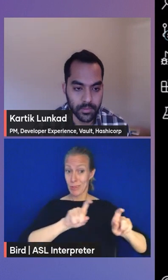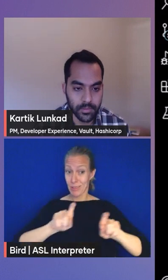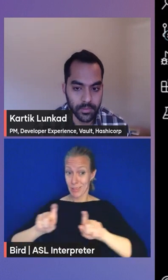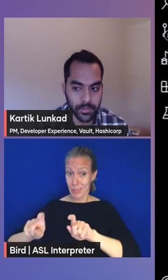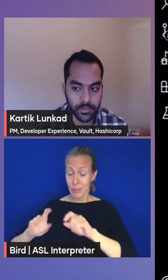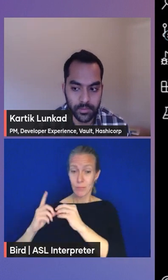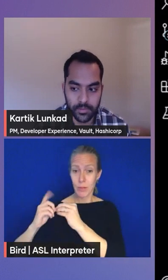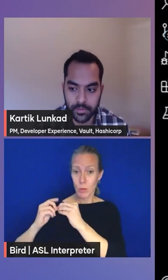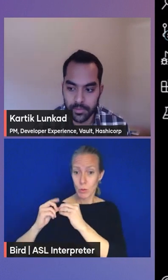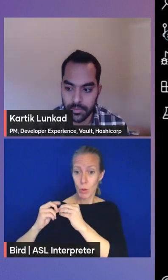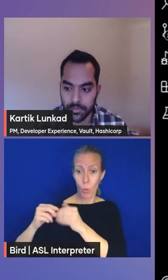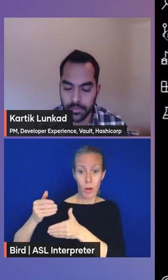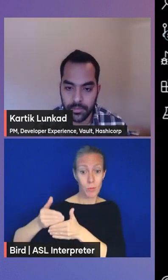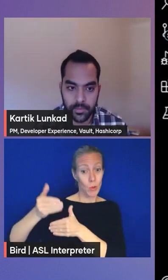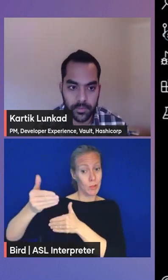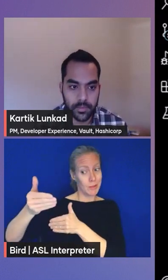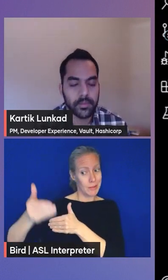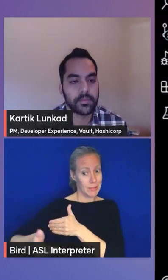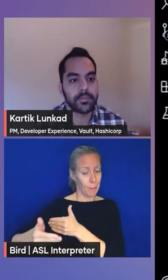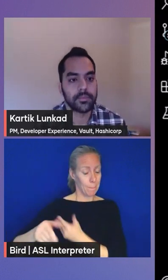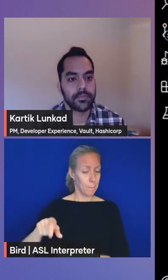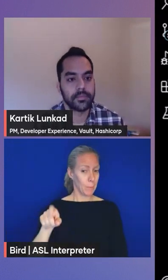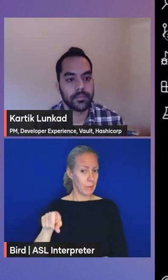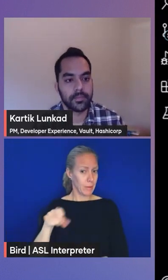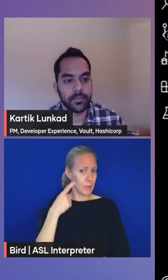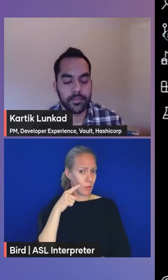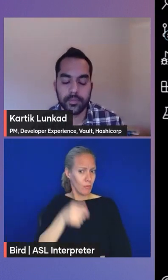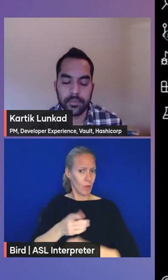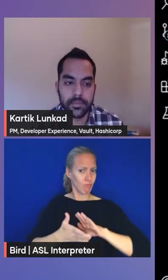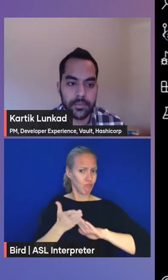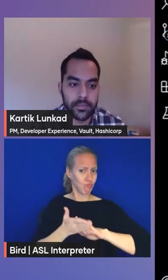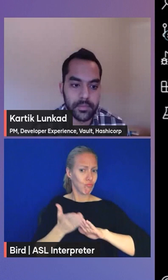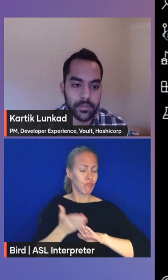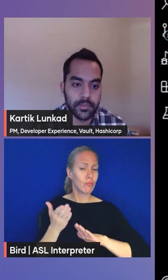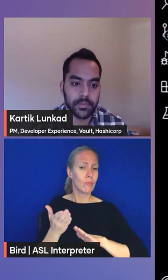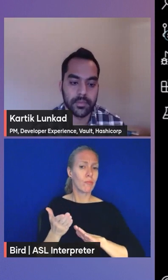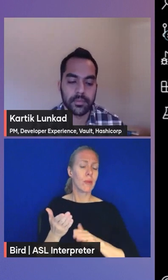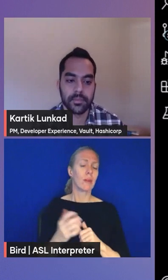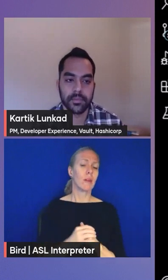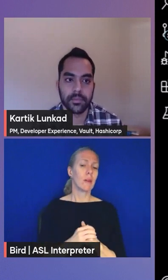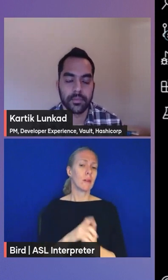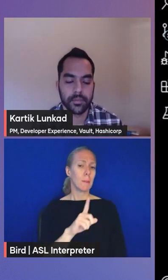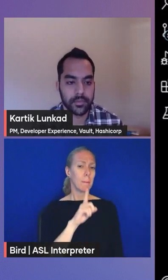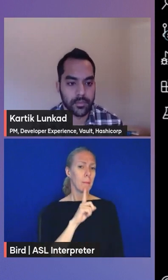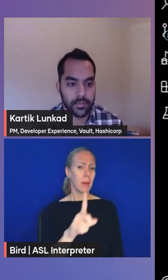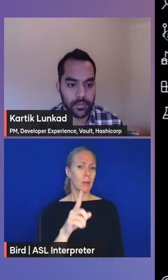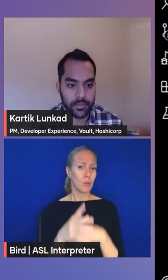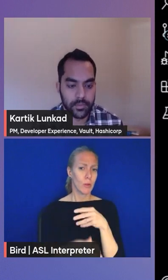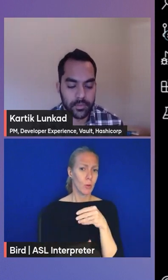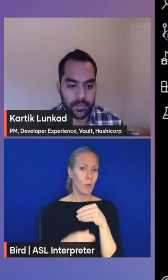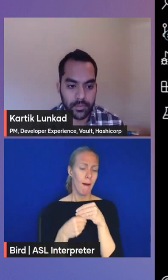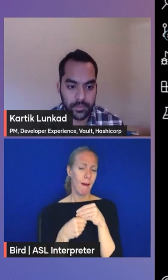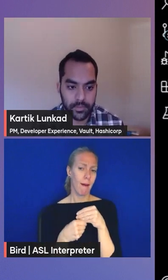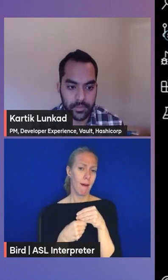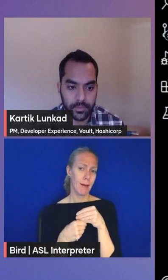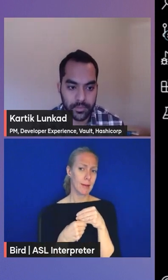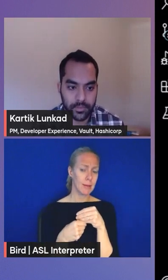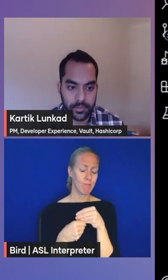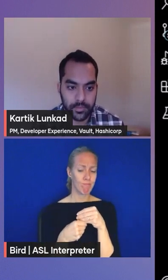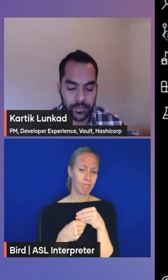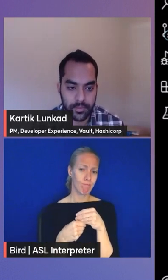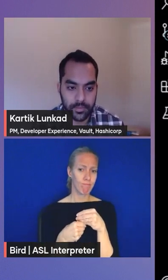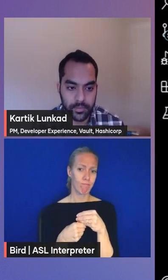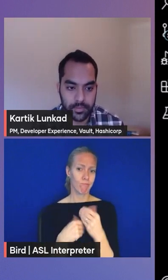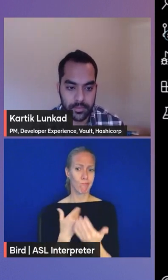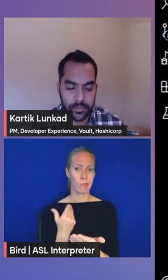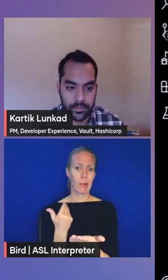step that is needed to run this application is to make sure that you add the new